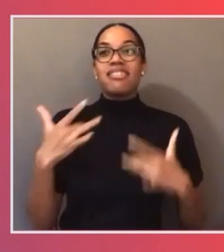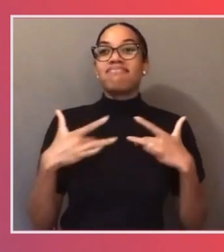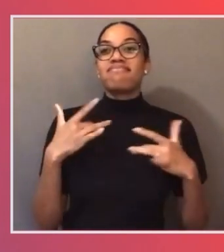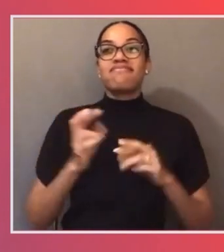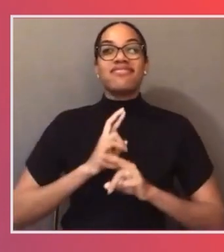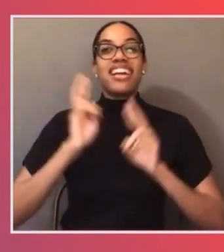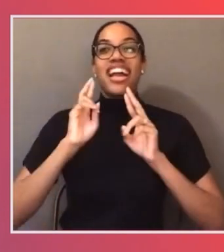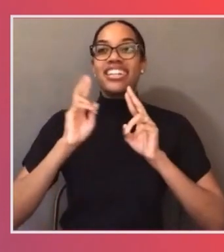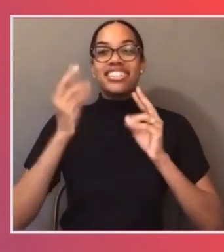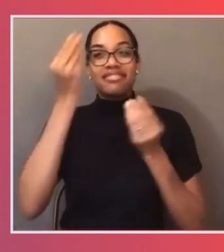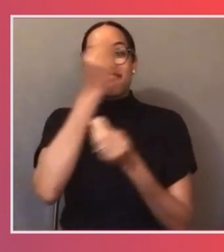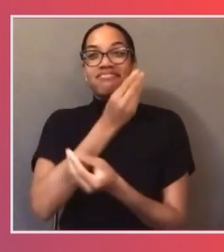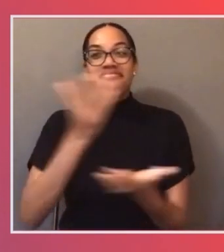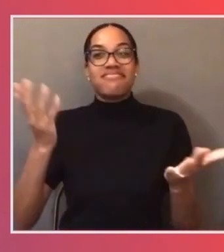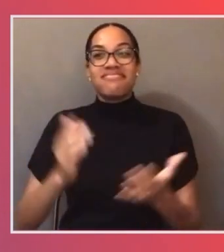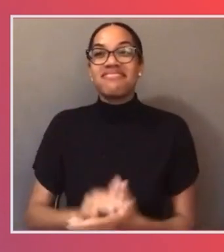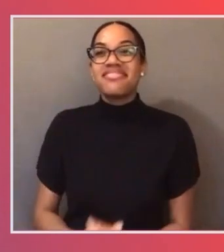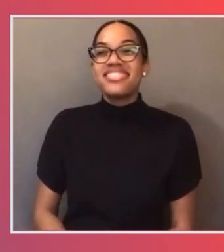fully charged.